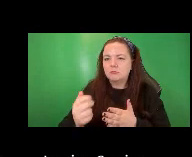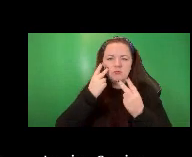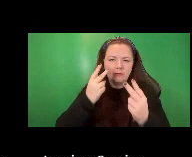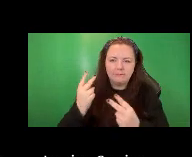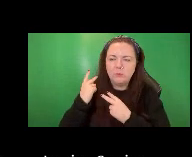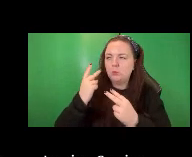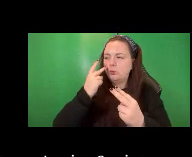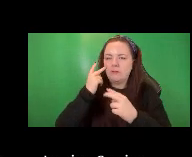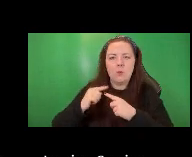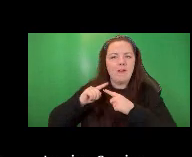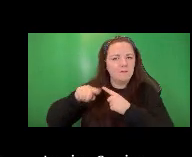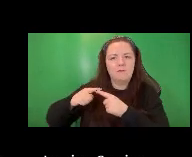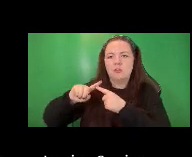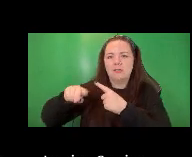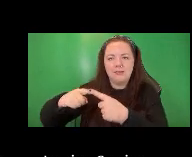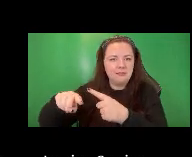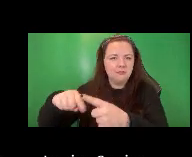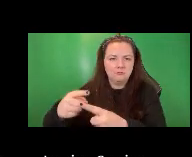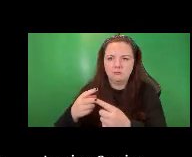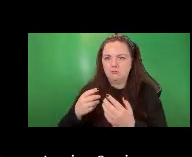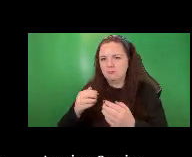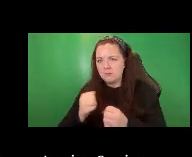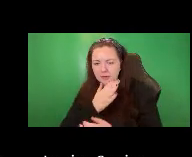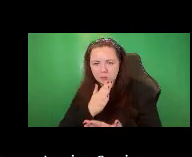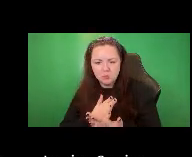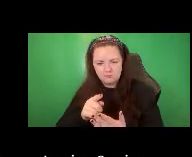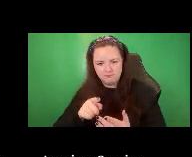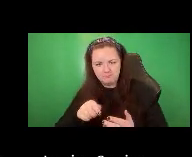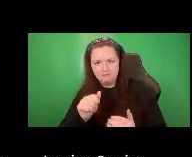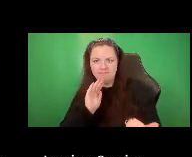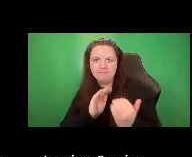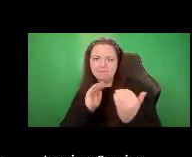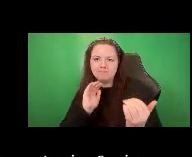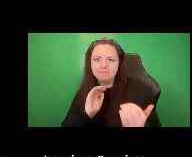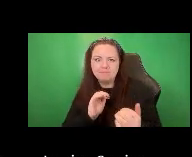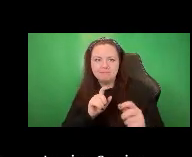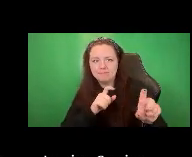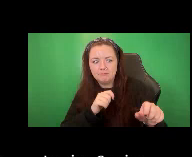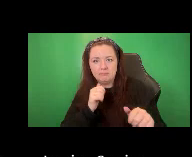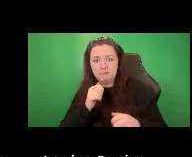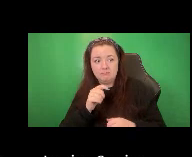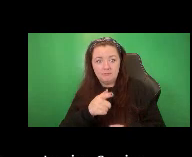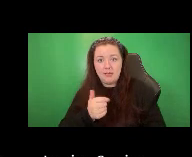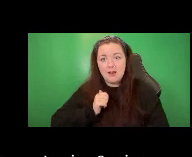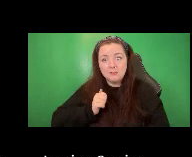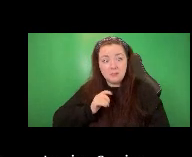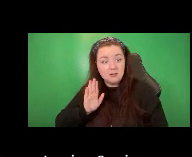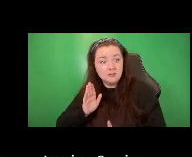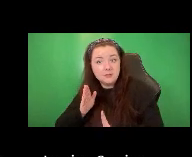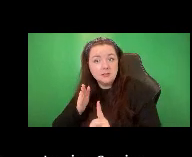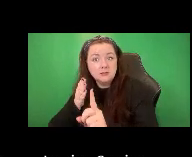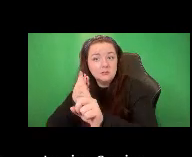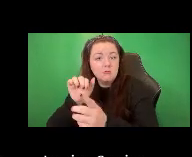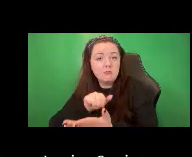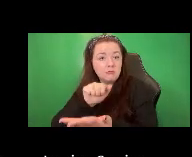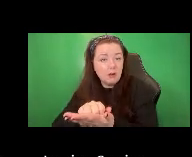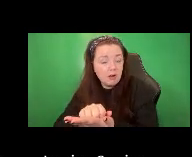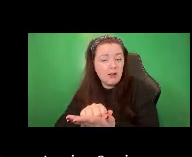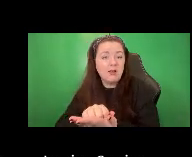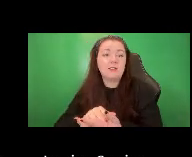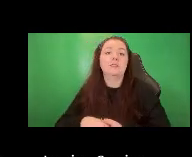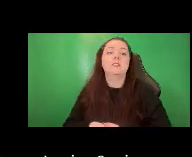it, and make sure it's still fit for purpose and we're going in the right direction. And so anything that we